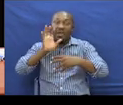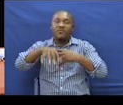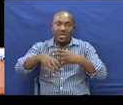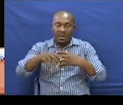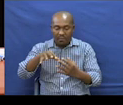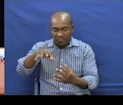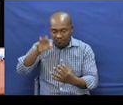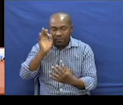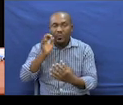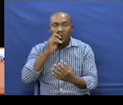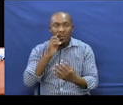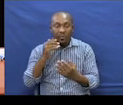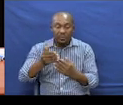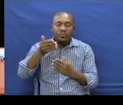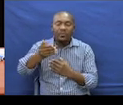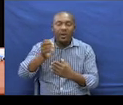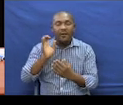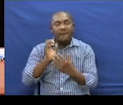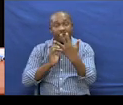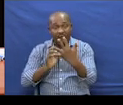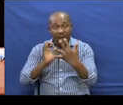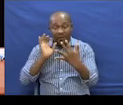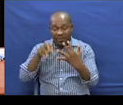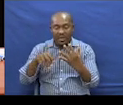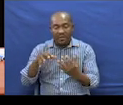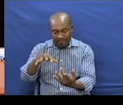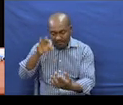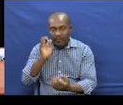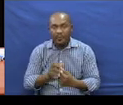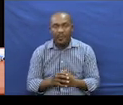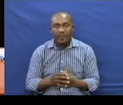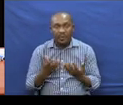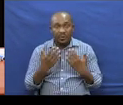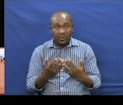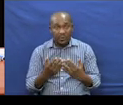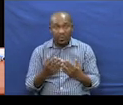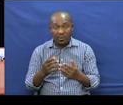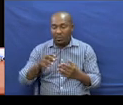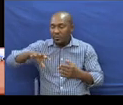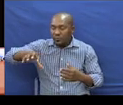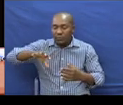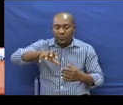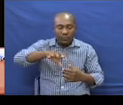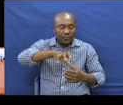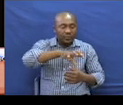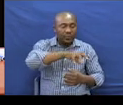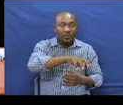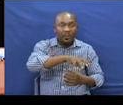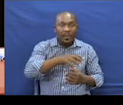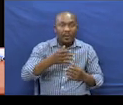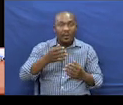many political parties which presents candidates in different levels of government, be